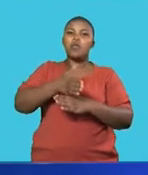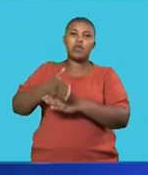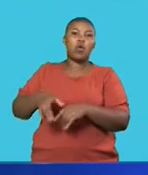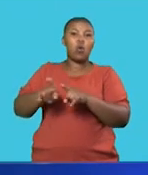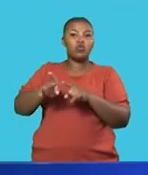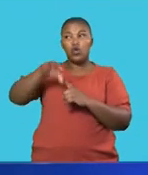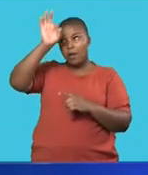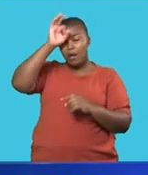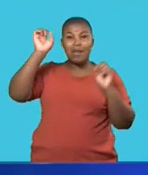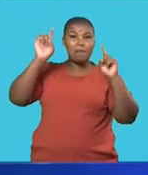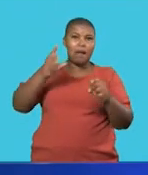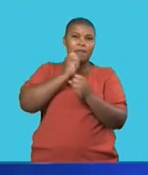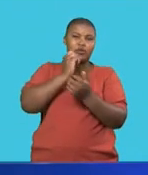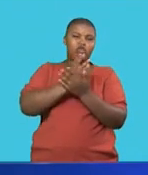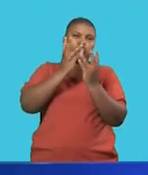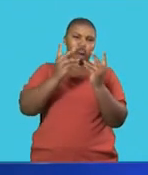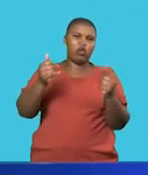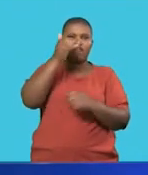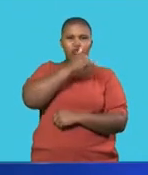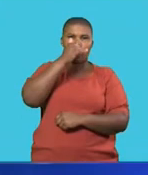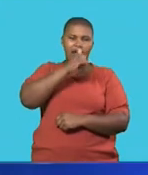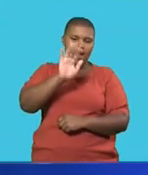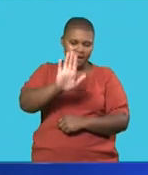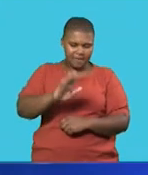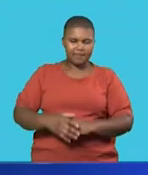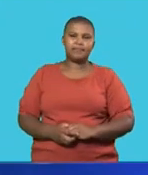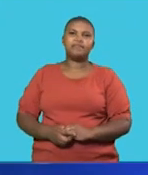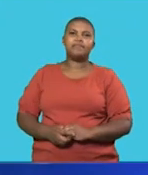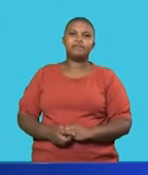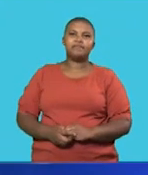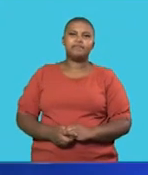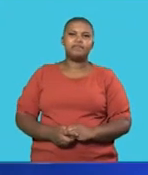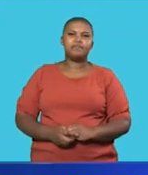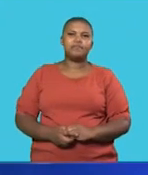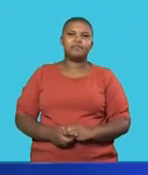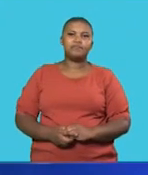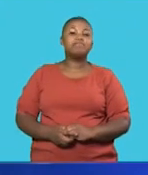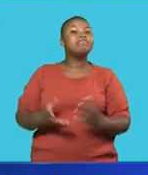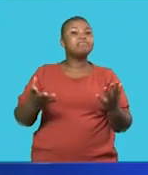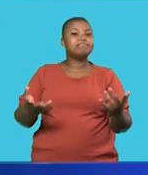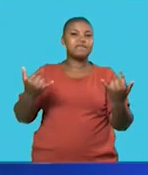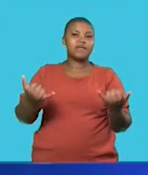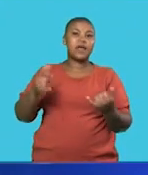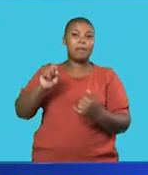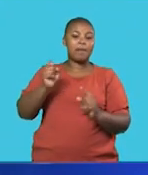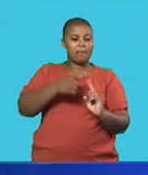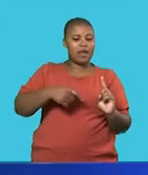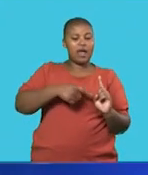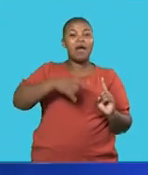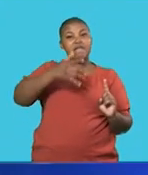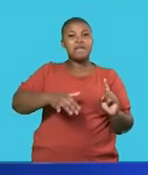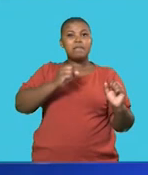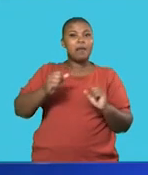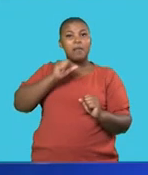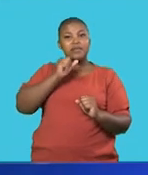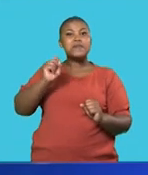mmuso ba kene ka thata tshebetsong ya bona ya go lwantshana le ntshetsopele ya mesebetsi ya bosenyi setšhabeng. Go leng jalo, Mawela o boetse a ananela